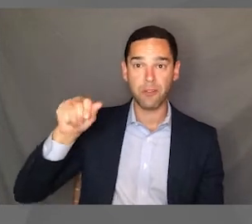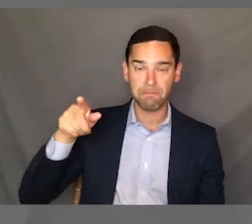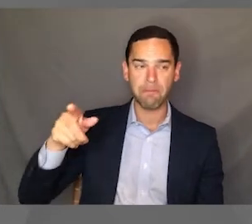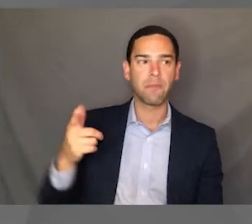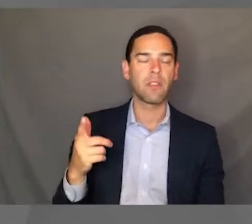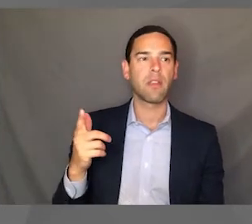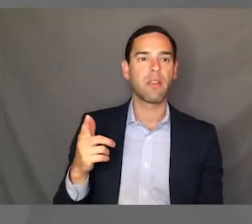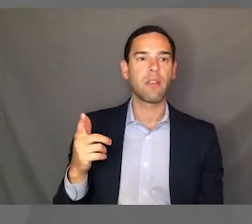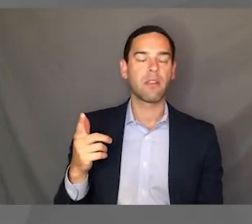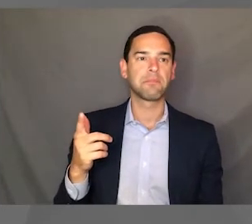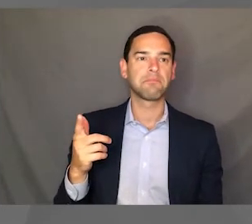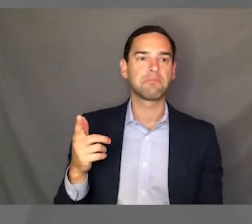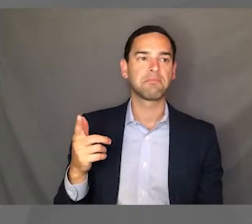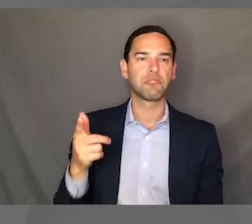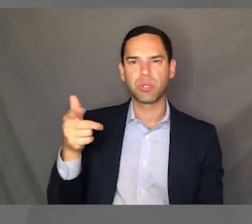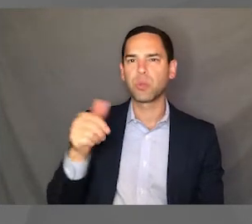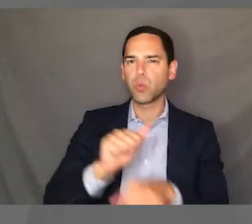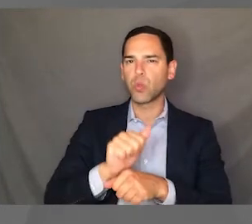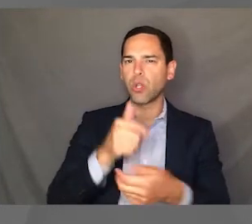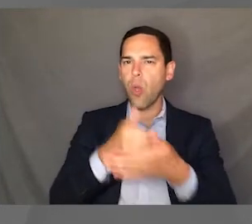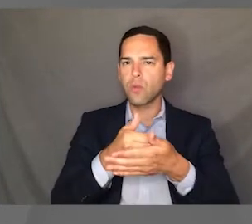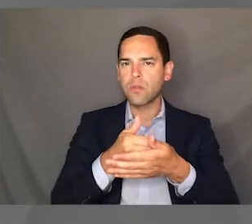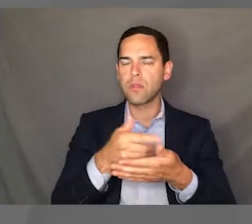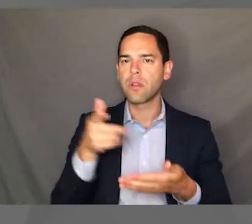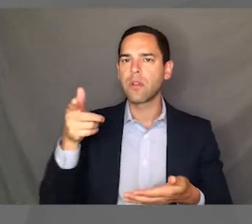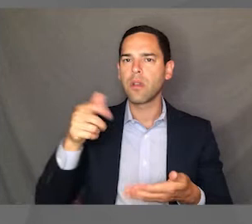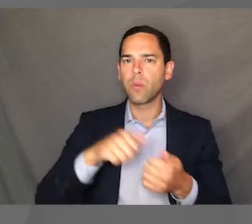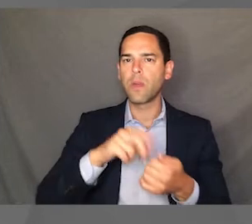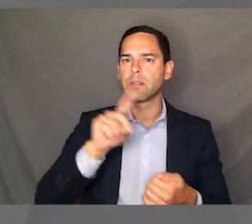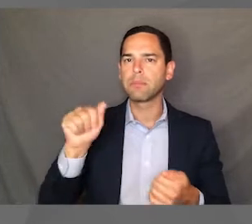very closely with the district